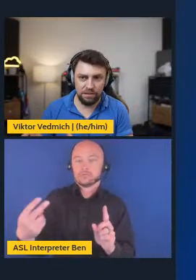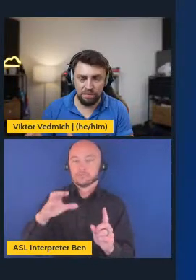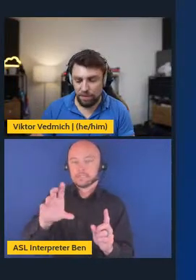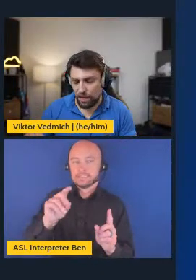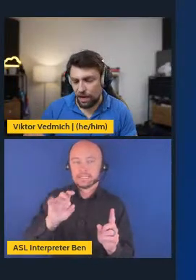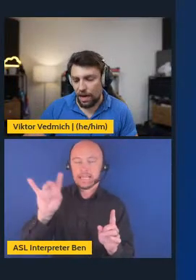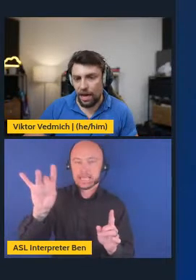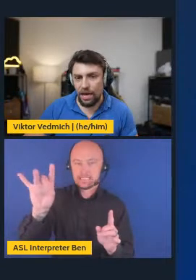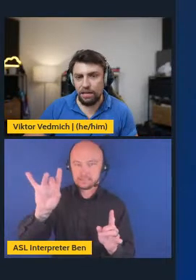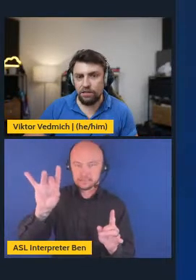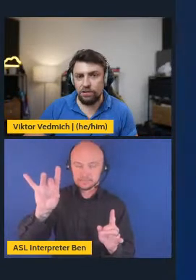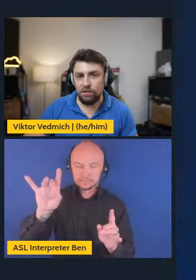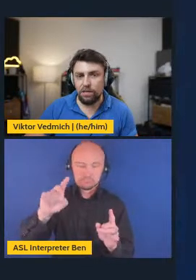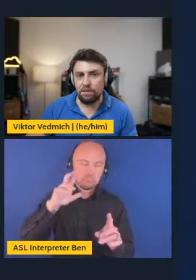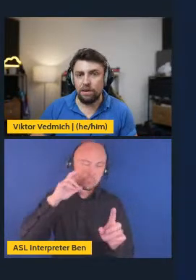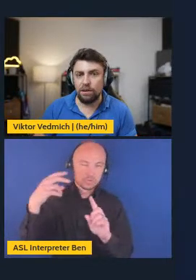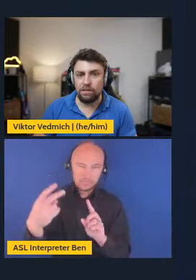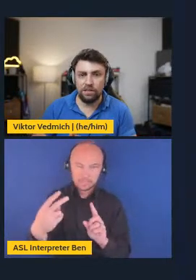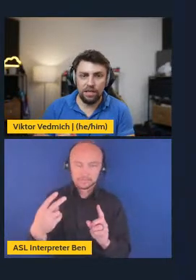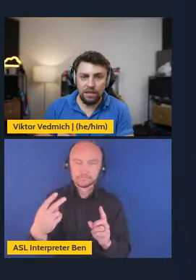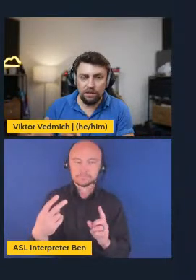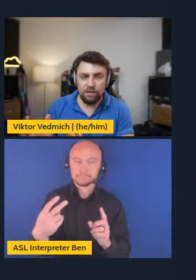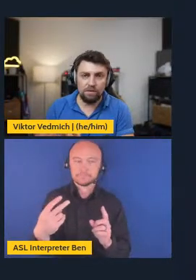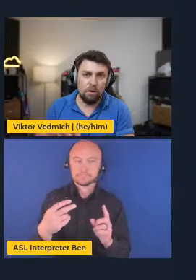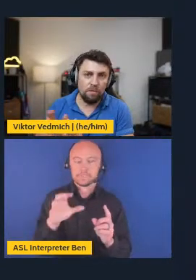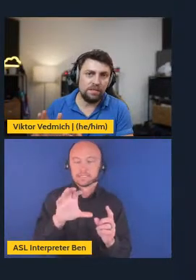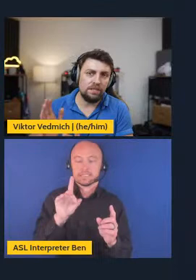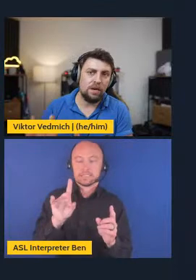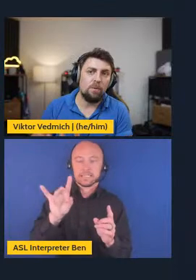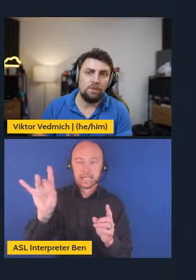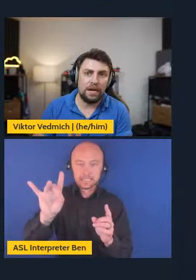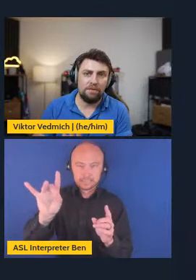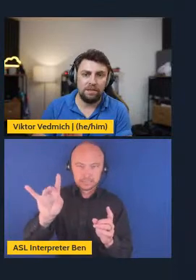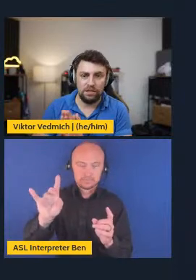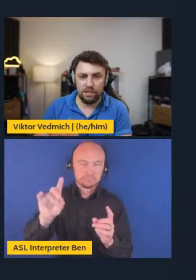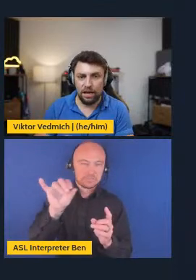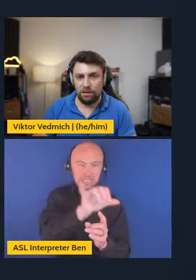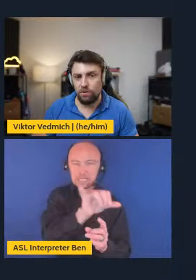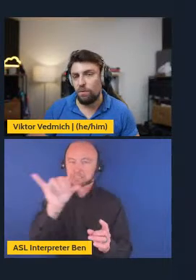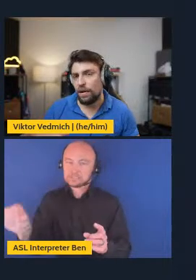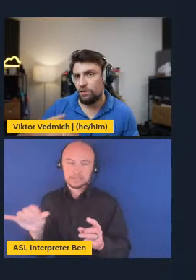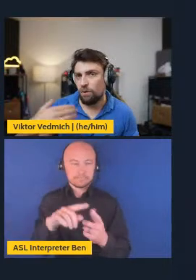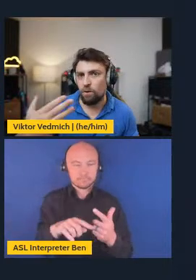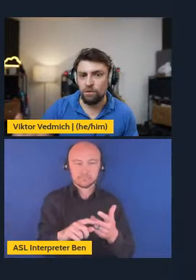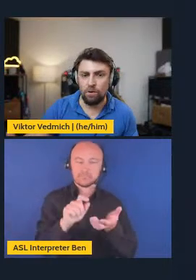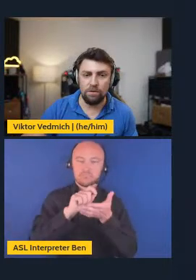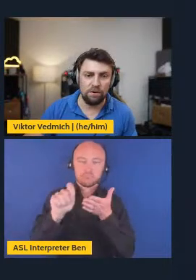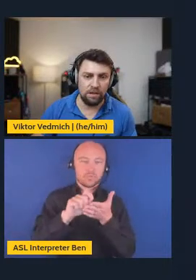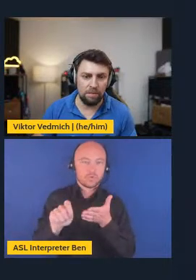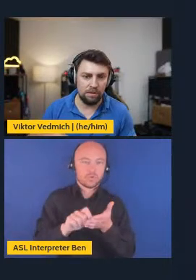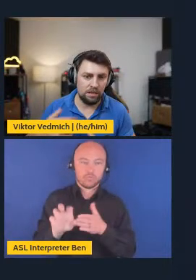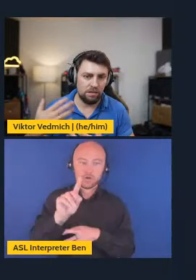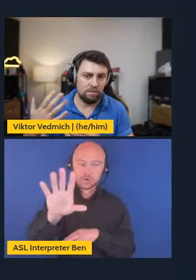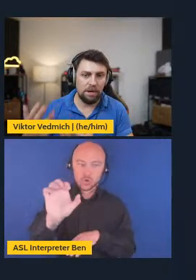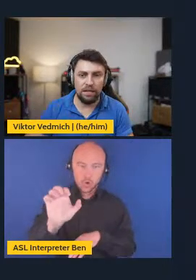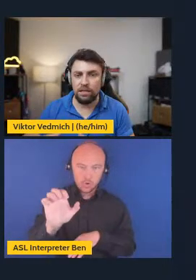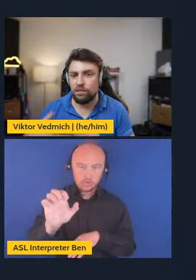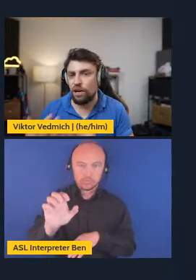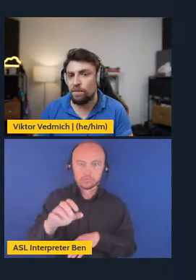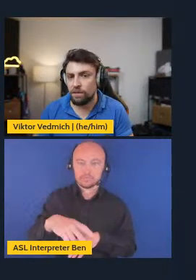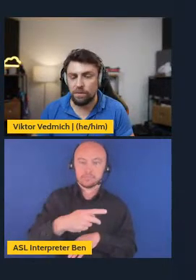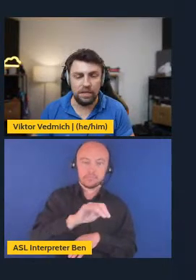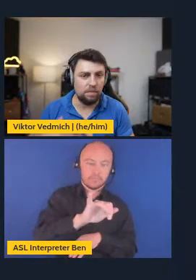CDKs. And CDK, it's almost the same what we have in CDK. You write your own code, for example, in